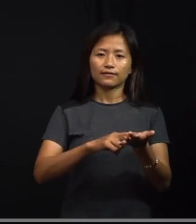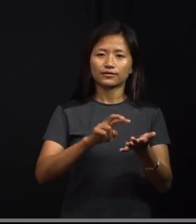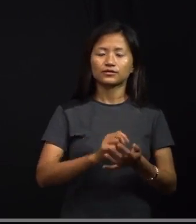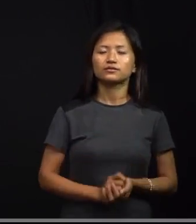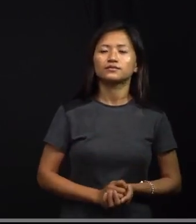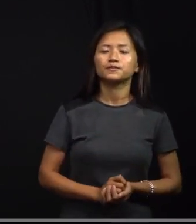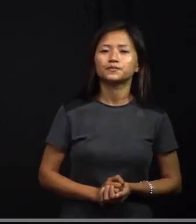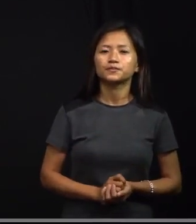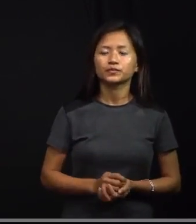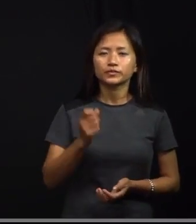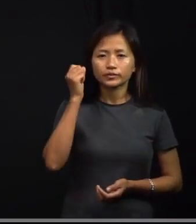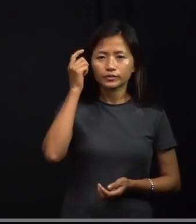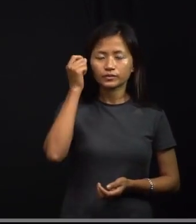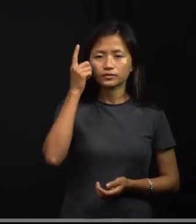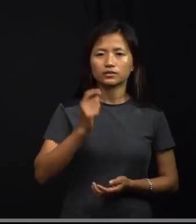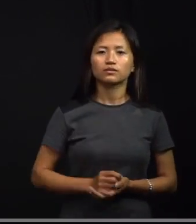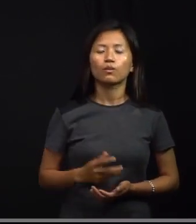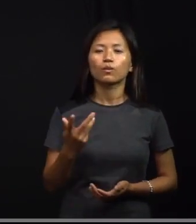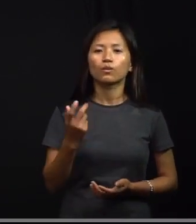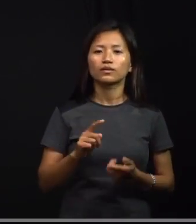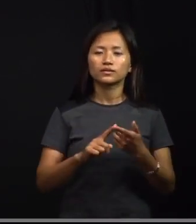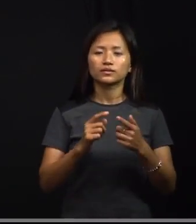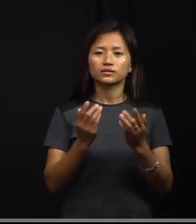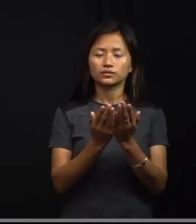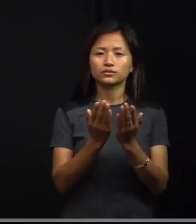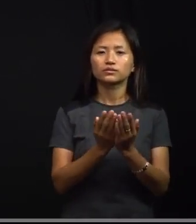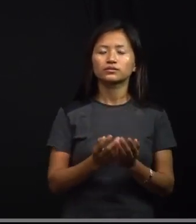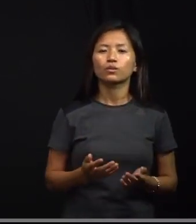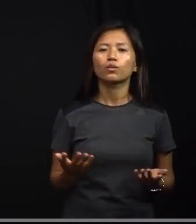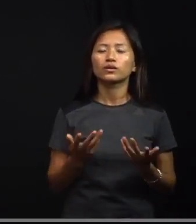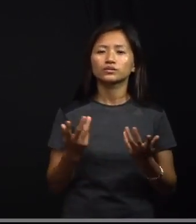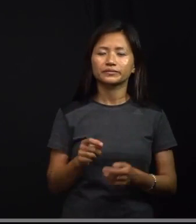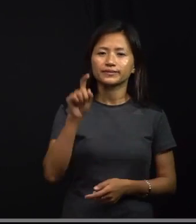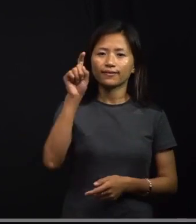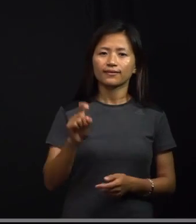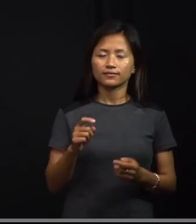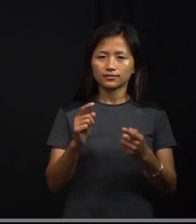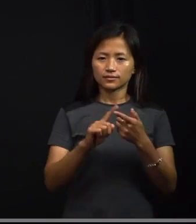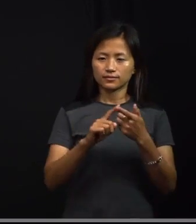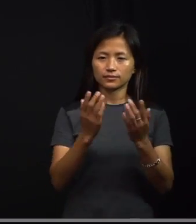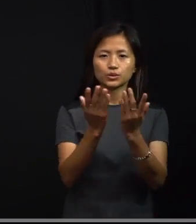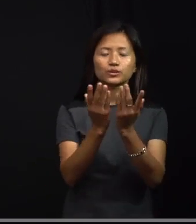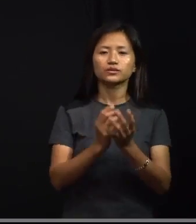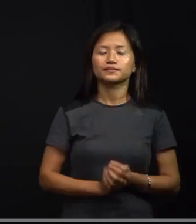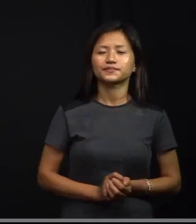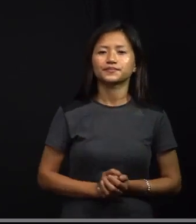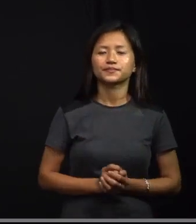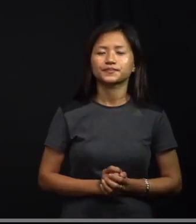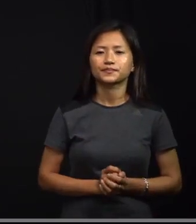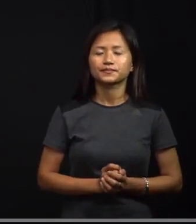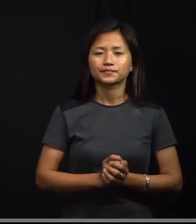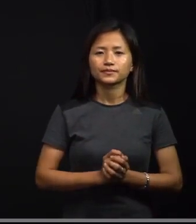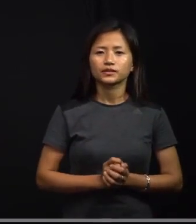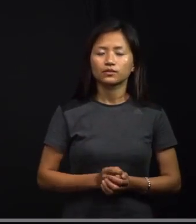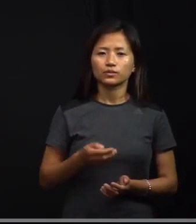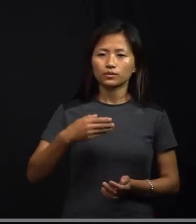why we need to understand why education, or why do we need to study education. Okay, so we all know that